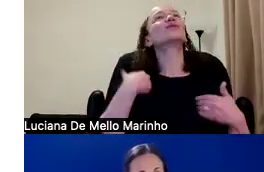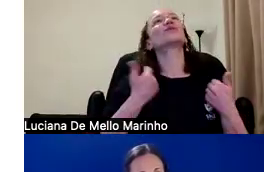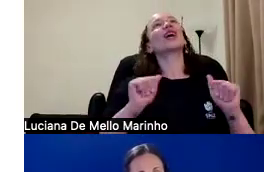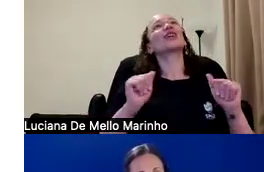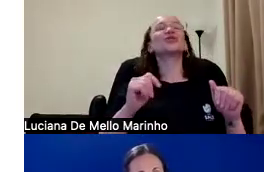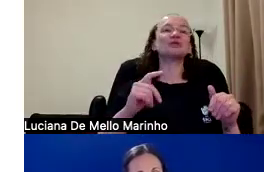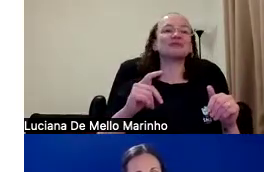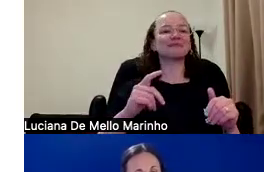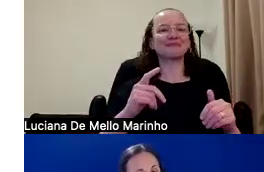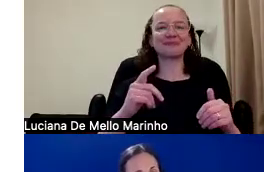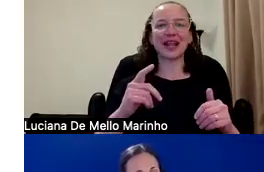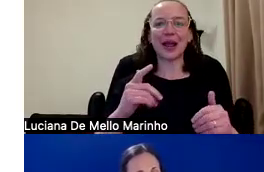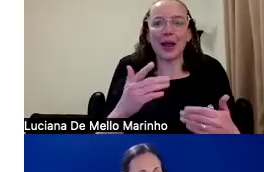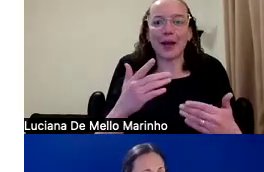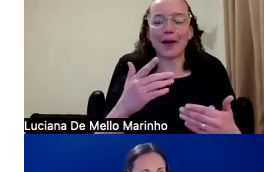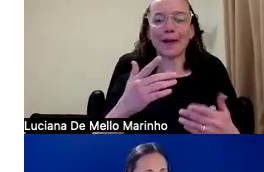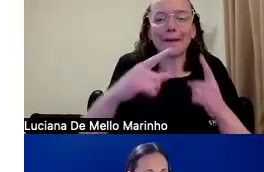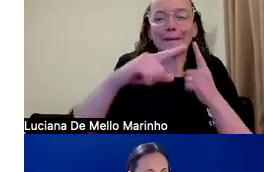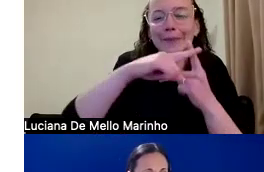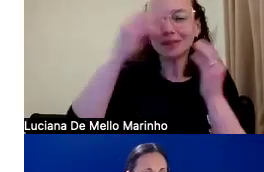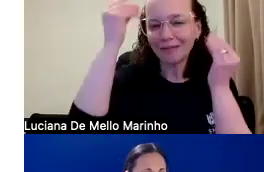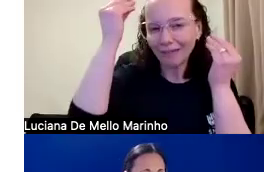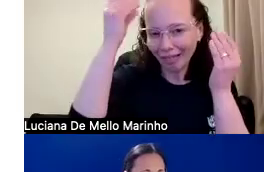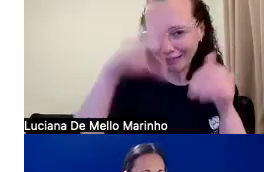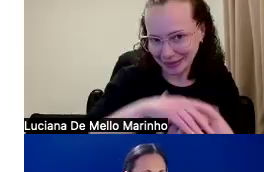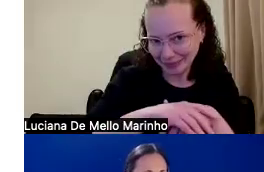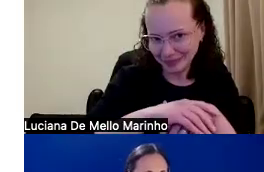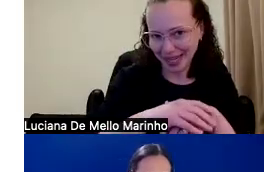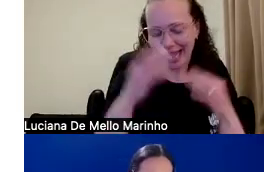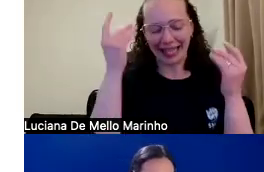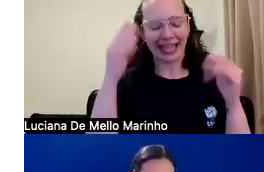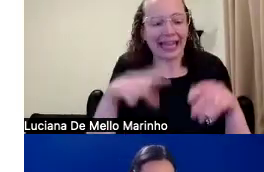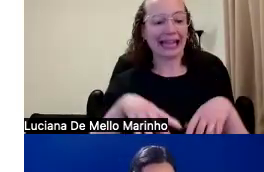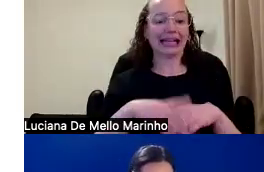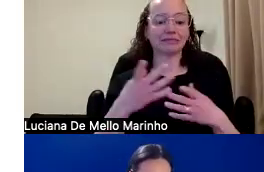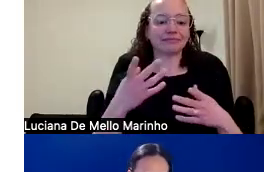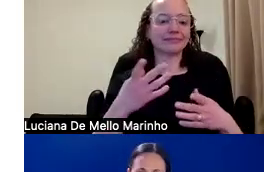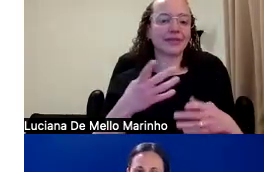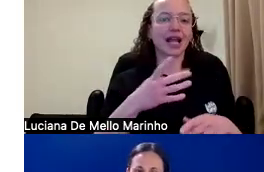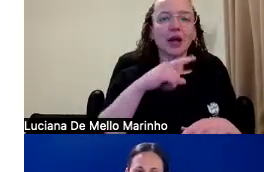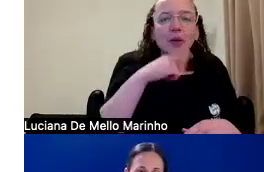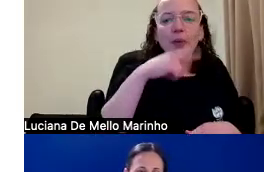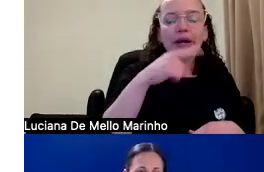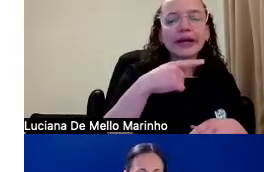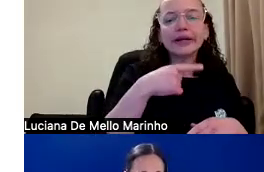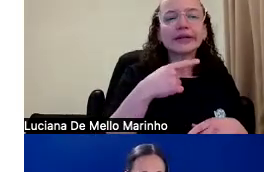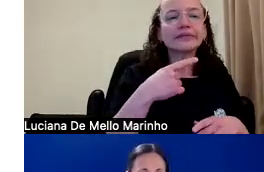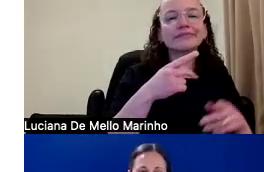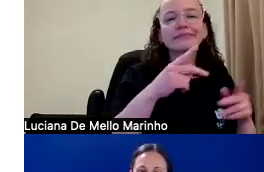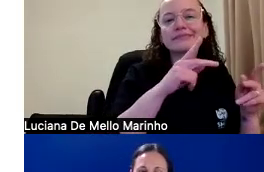But I always try to keep a positive thinking, and